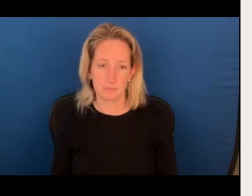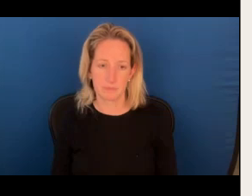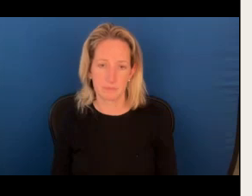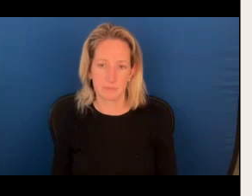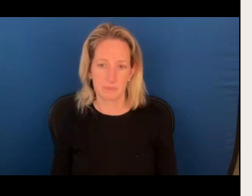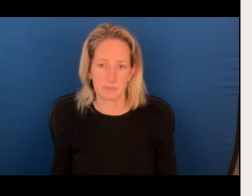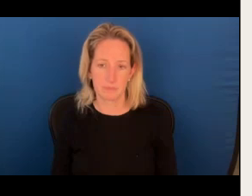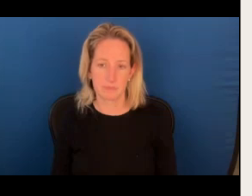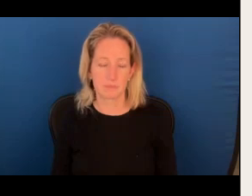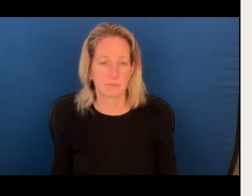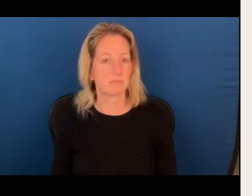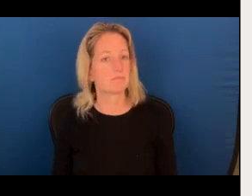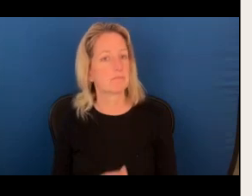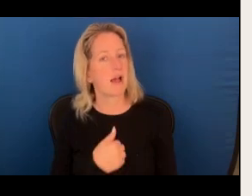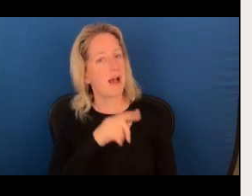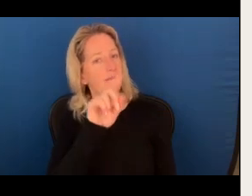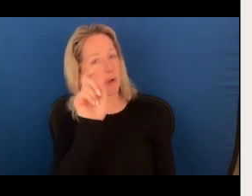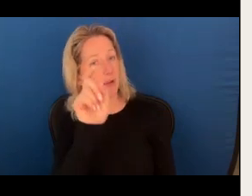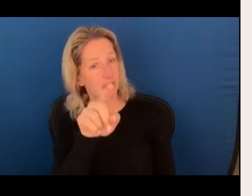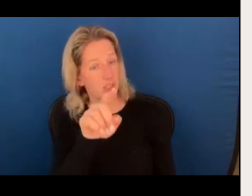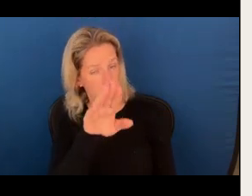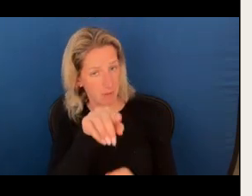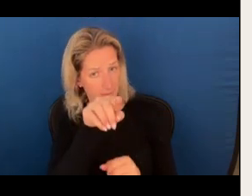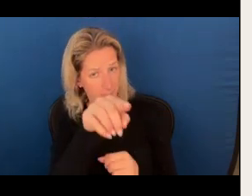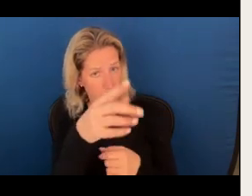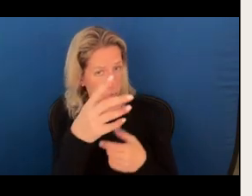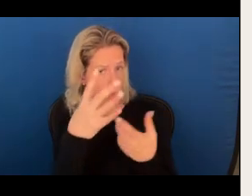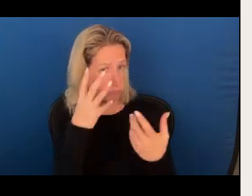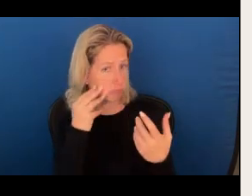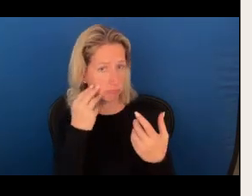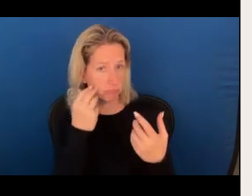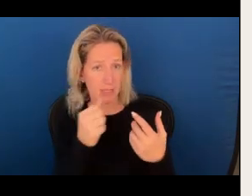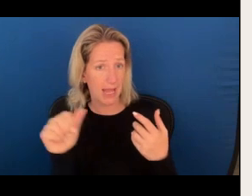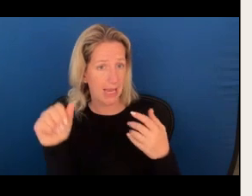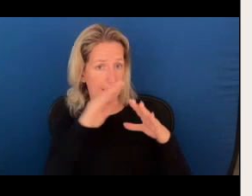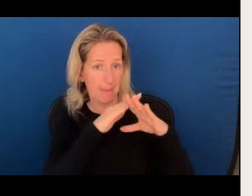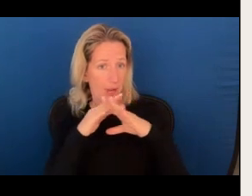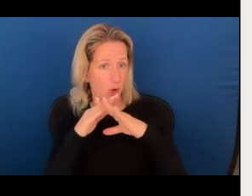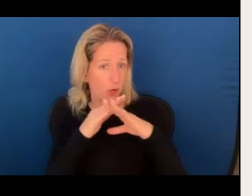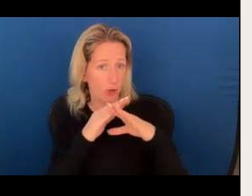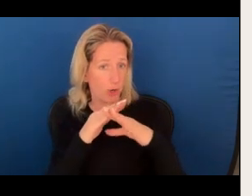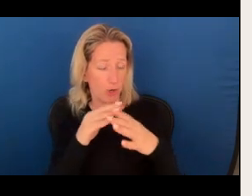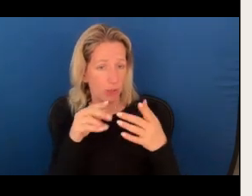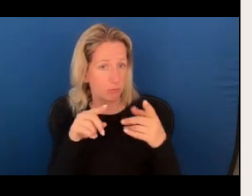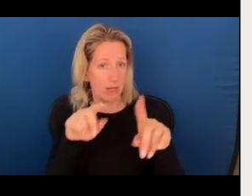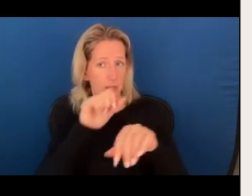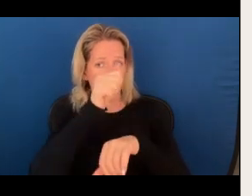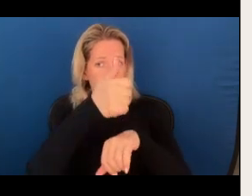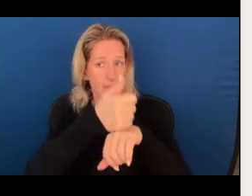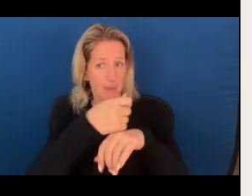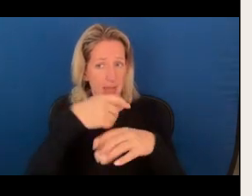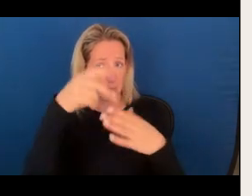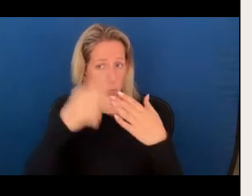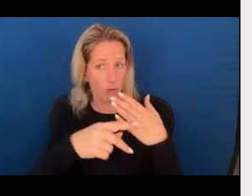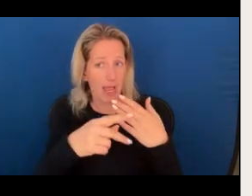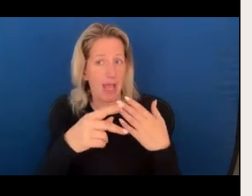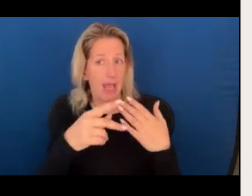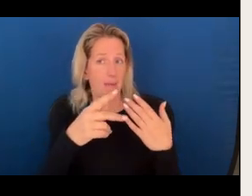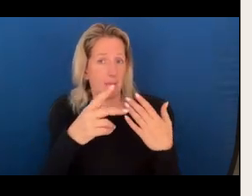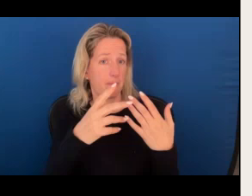Yeah, I have a question for you. Have you encountered any barriers when you've been implementing these programs with the schools? And if